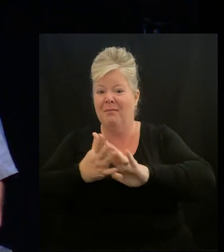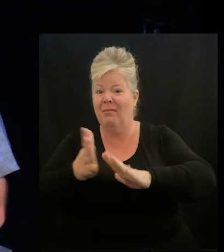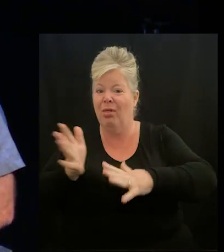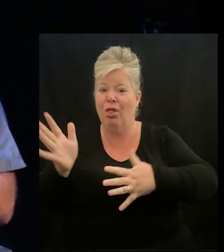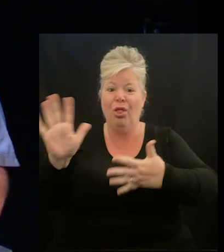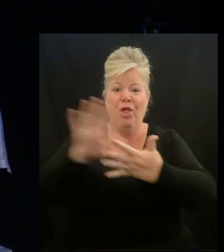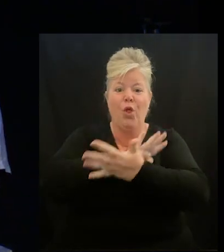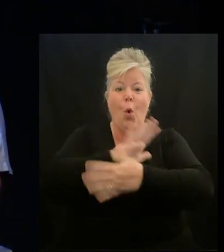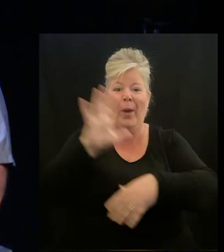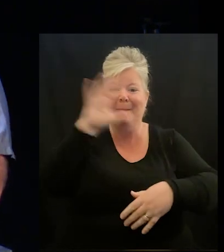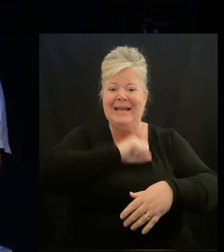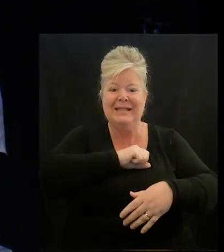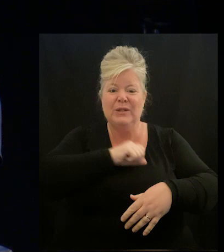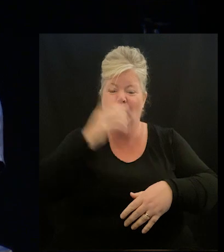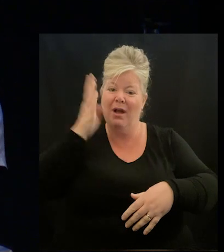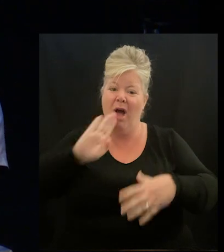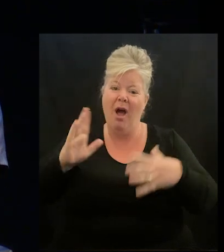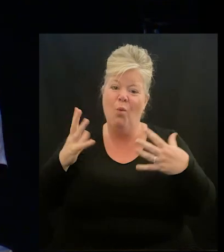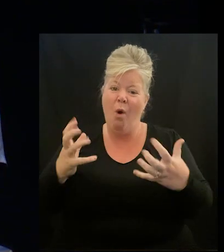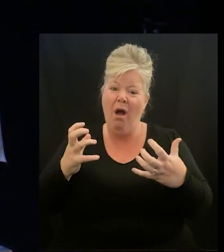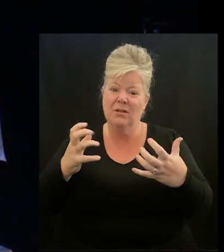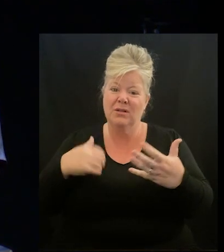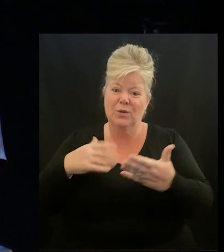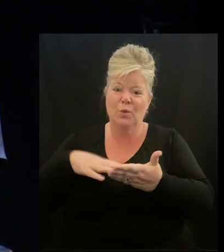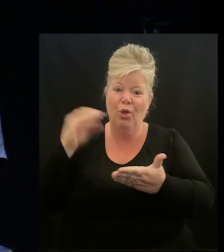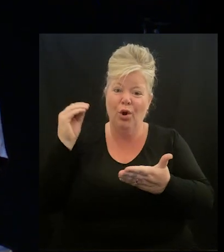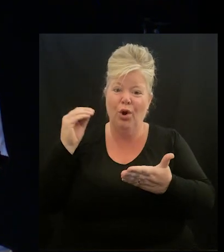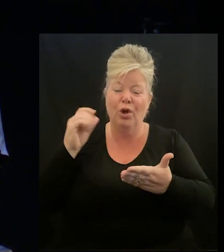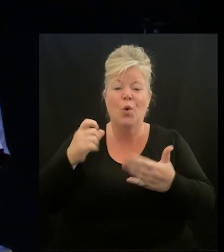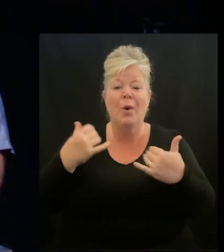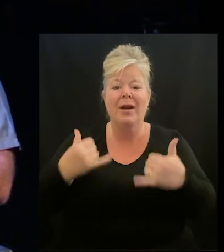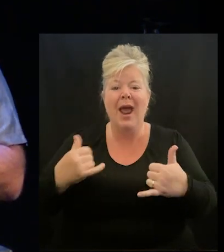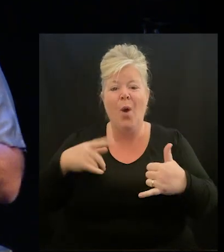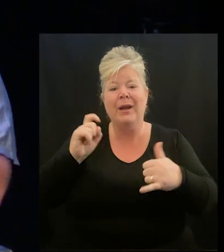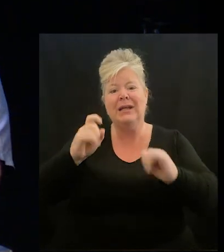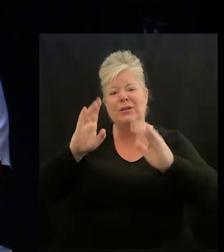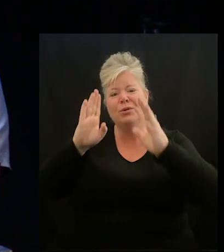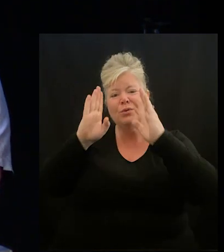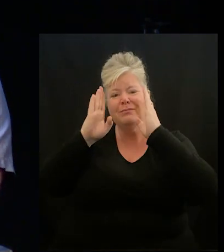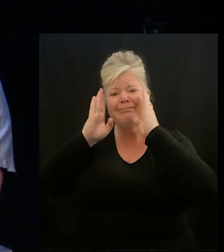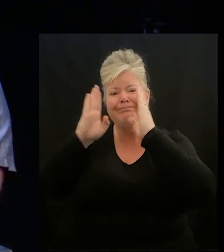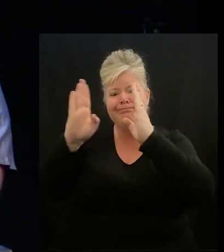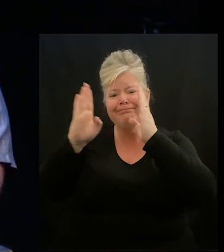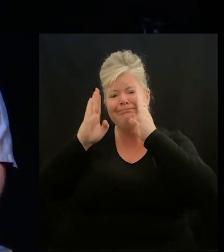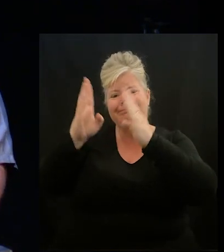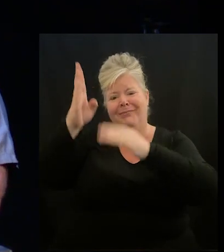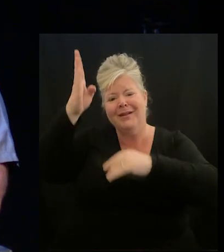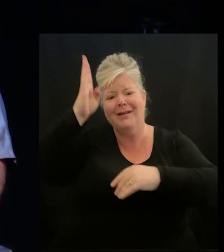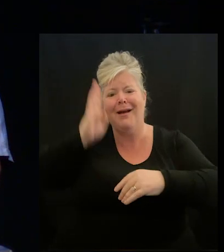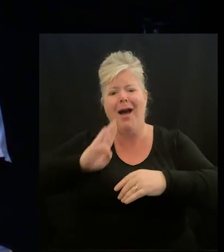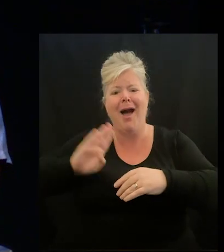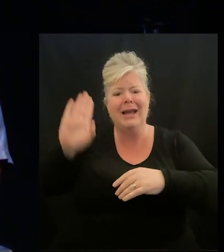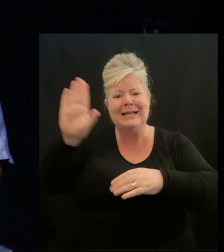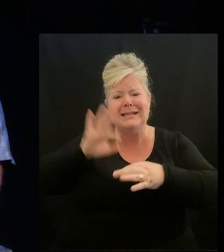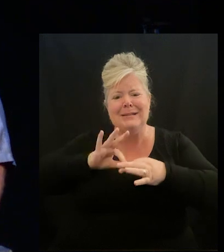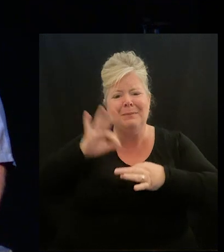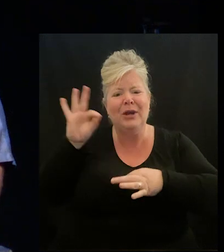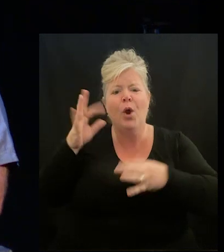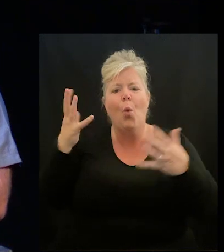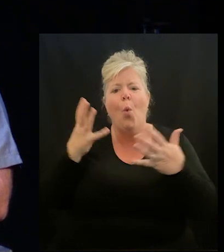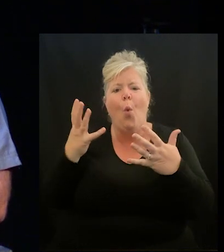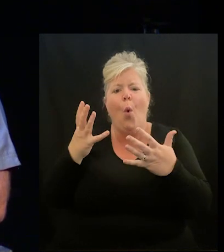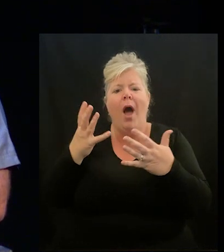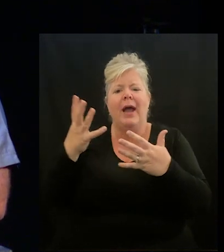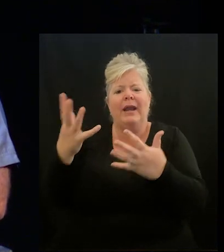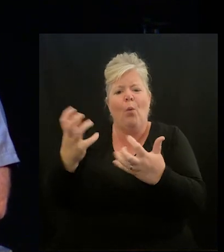happen. Tune into the Spirit of God. Lean into what God can do in